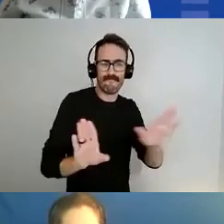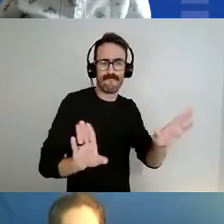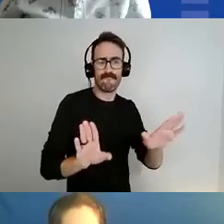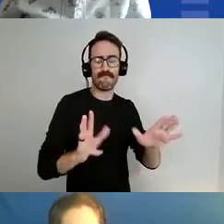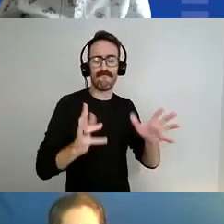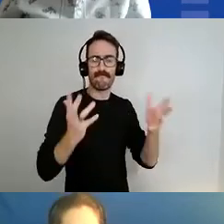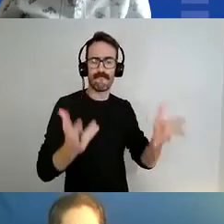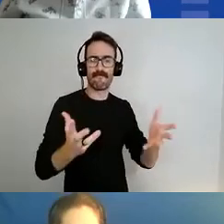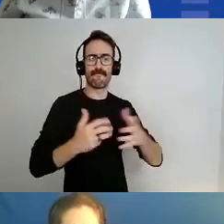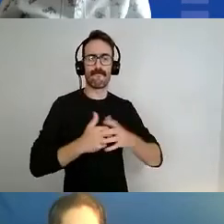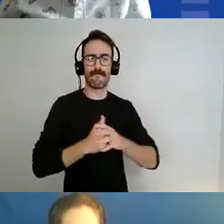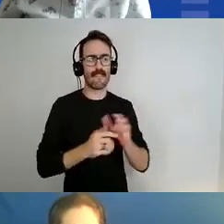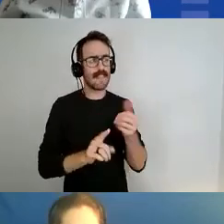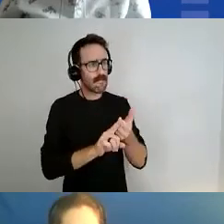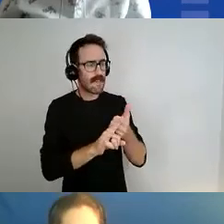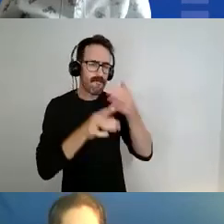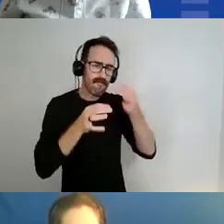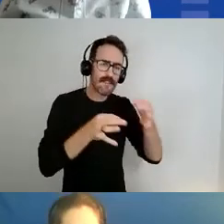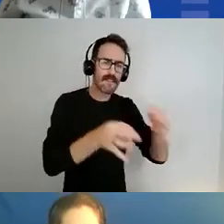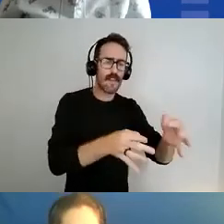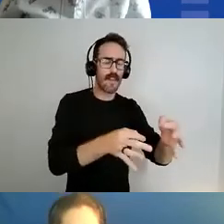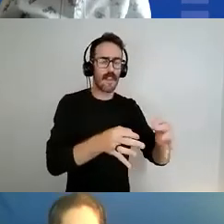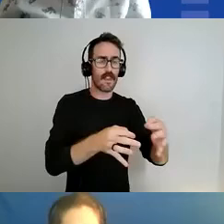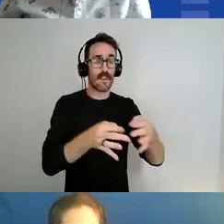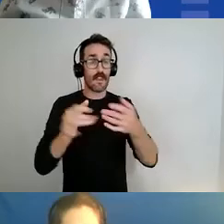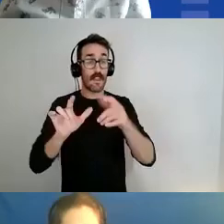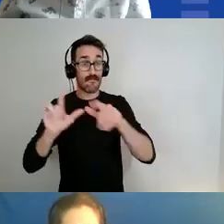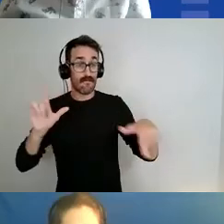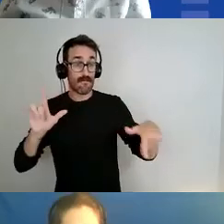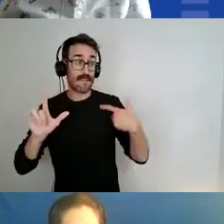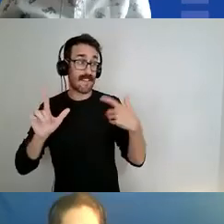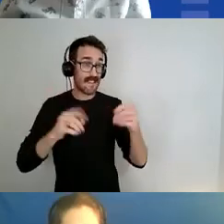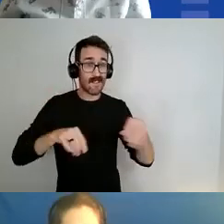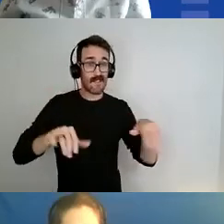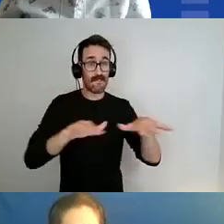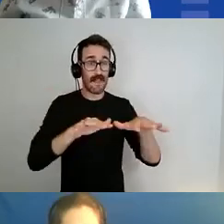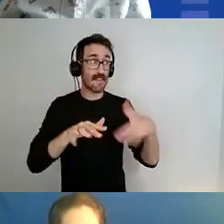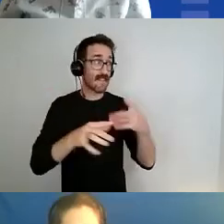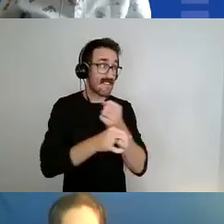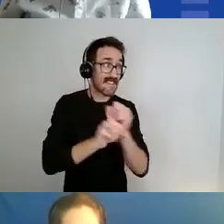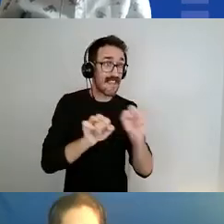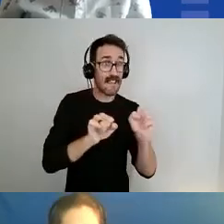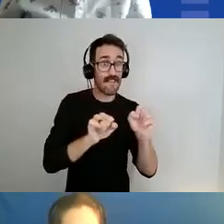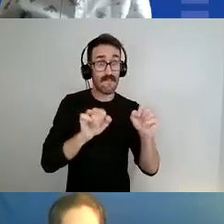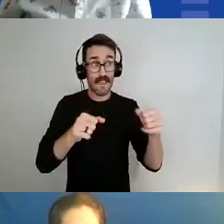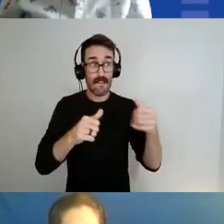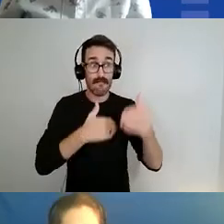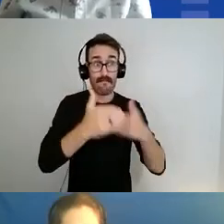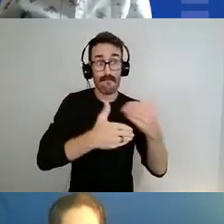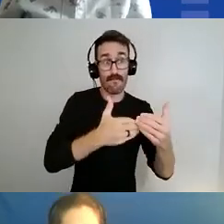whether 2SLGBTQI specific spaces were a pathway forward or not.